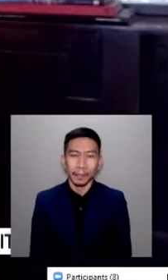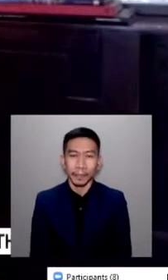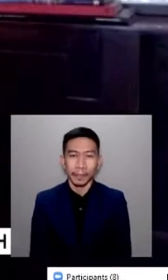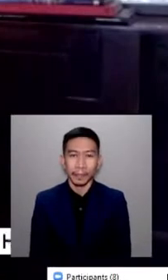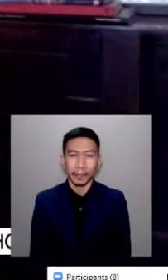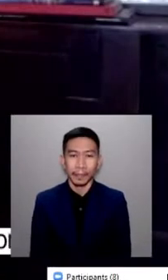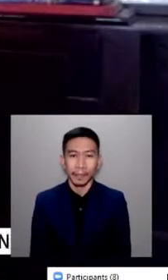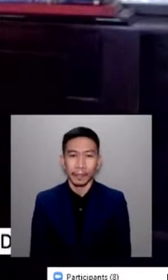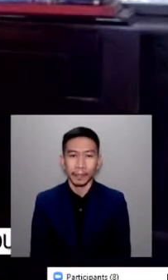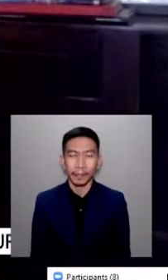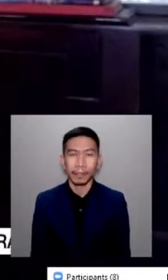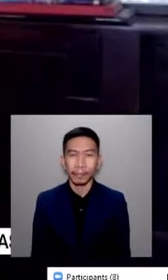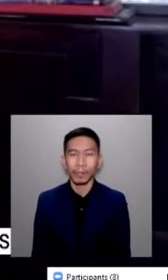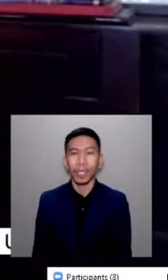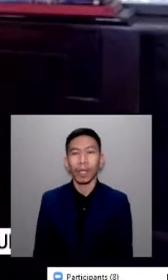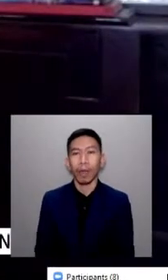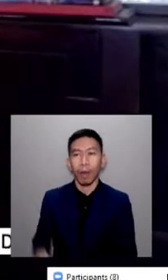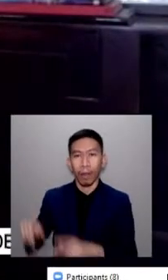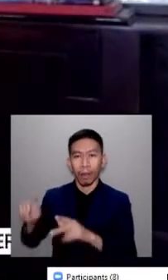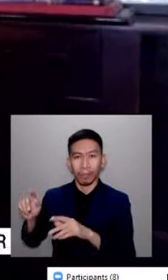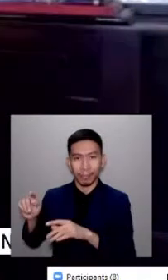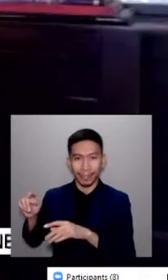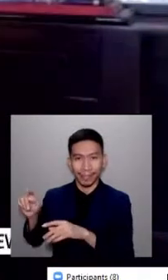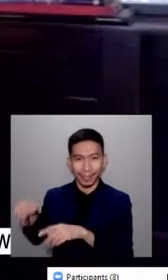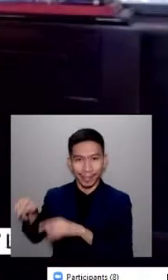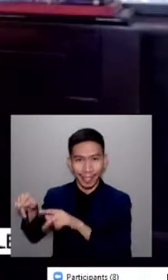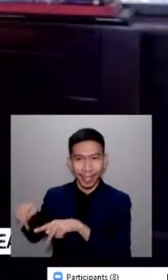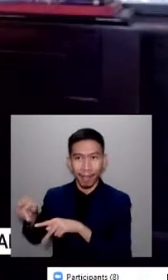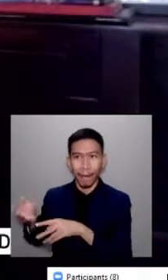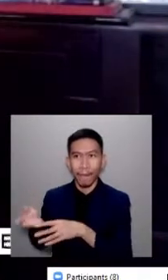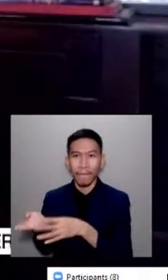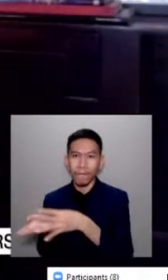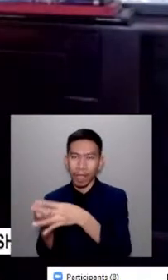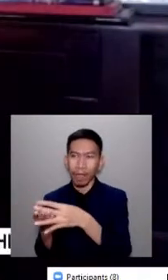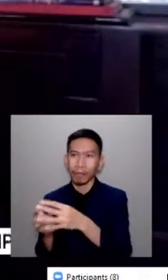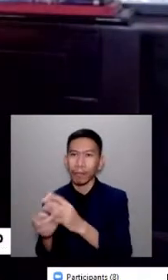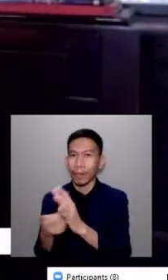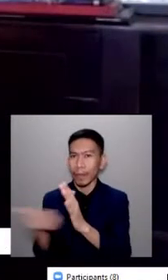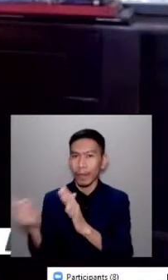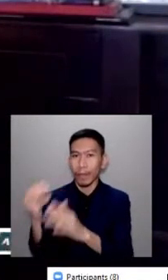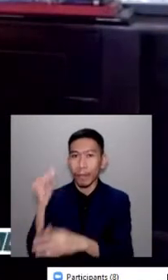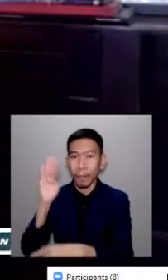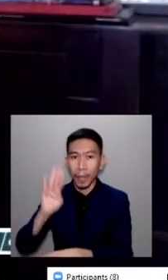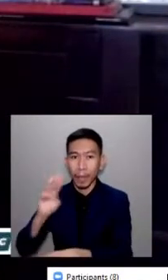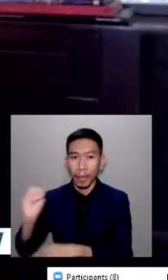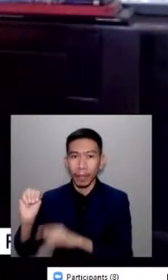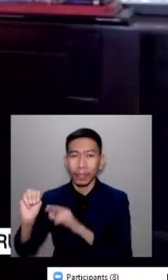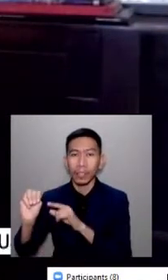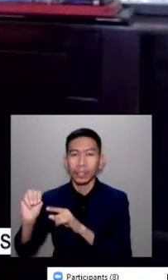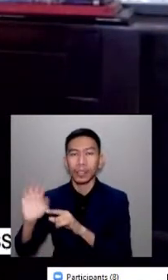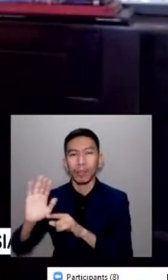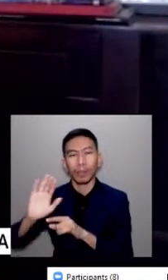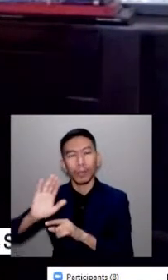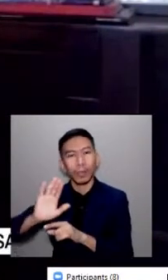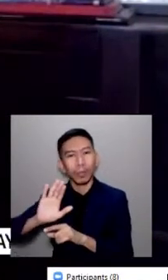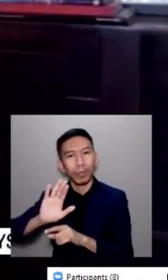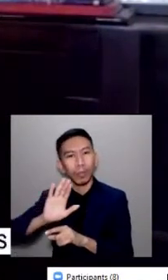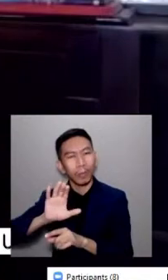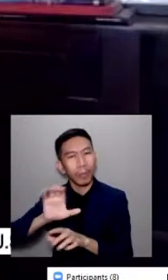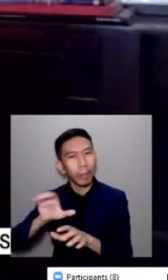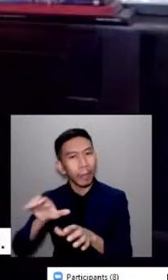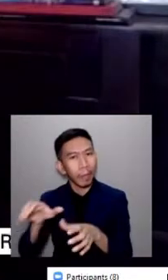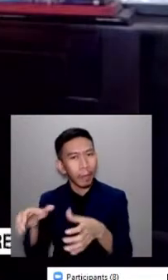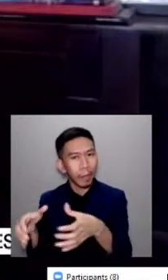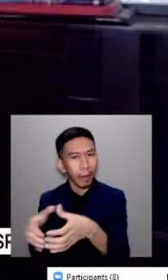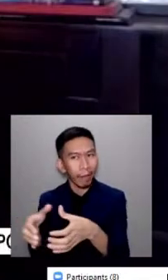One of the petitioners seeking to stop Marcos's presidential bid, alarmed over alleged interference in the poll body's